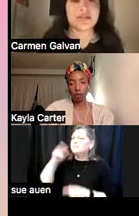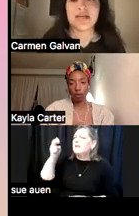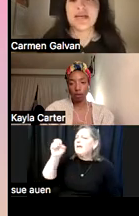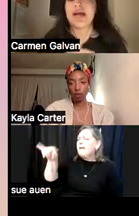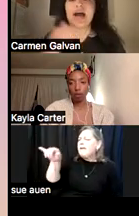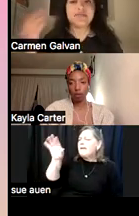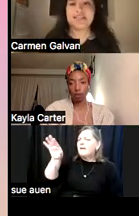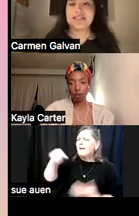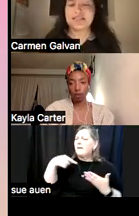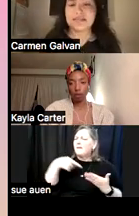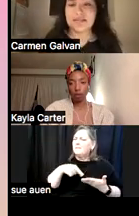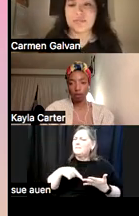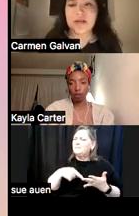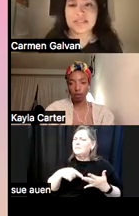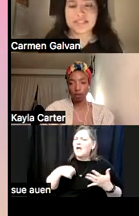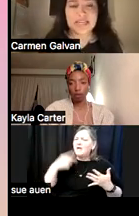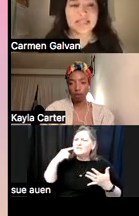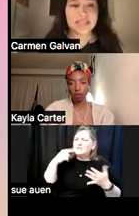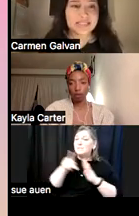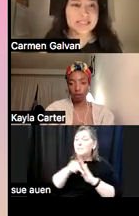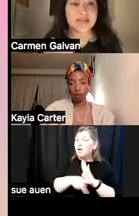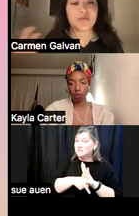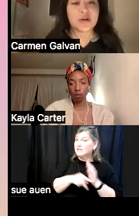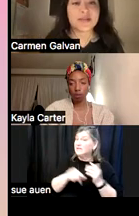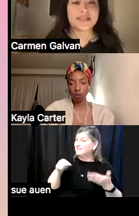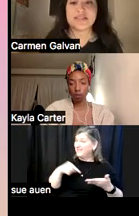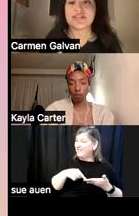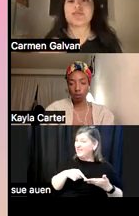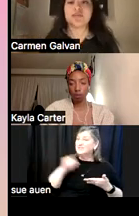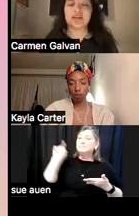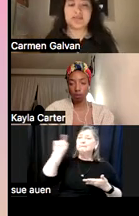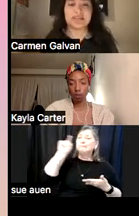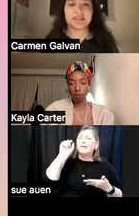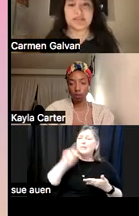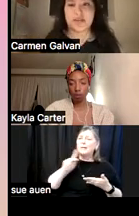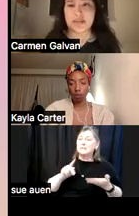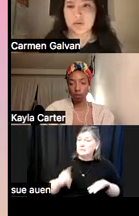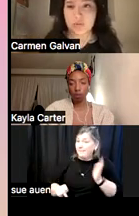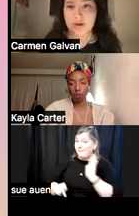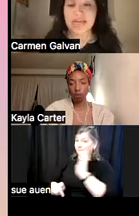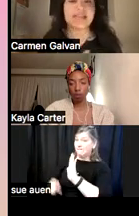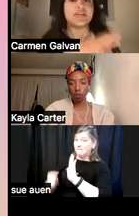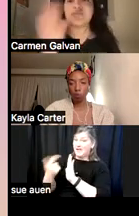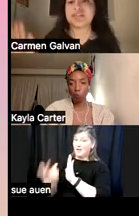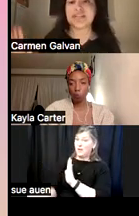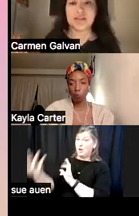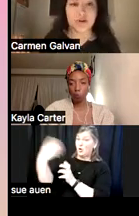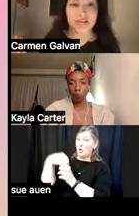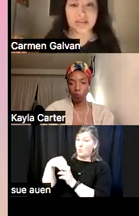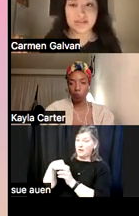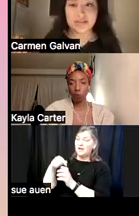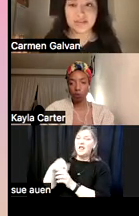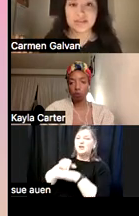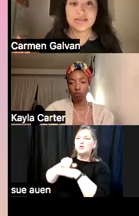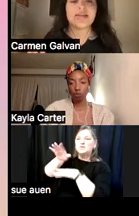know, I've seen, you know, policies like this in other workplaces, just wondering if this is something we can incorporate. And then you just send the